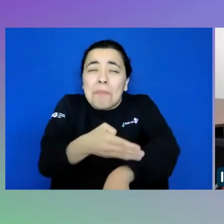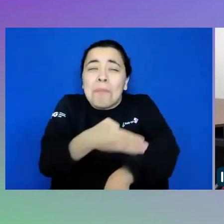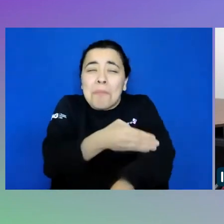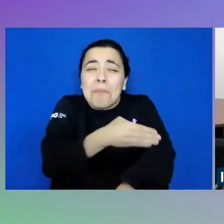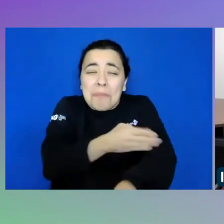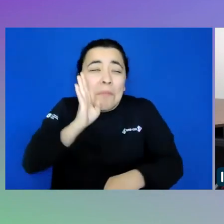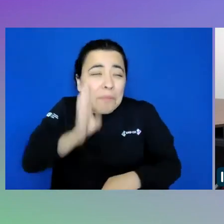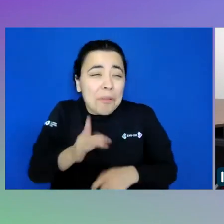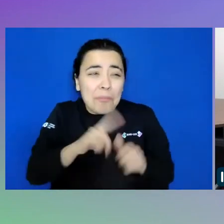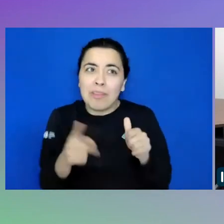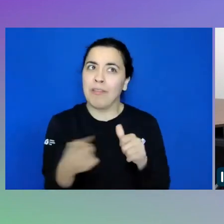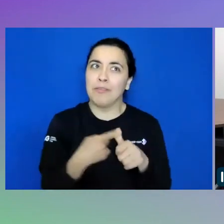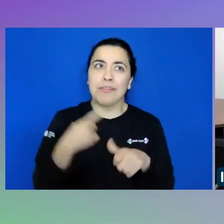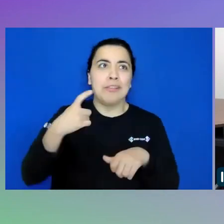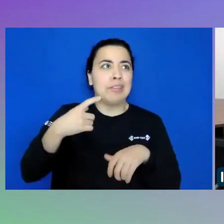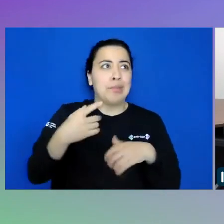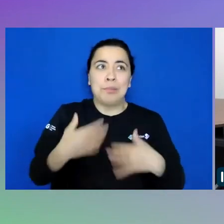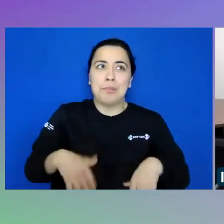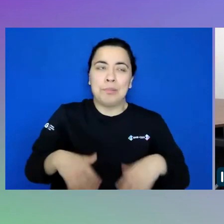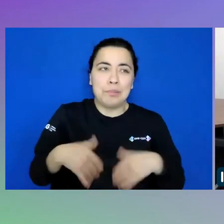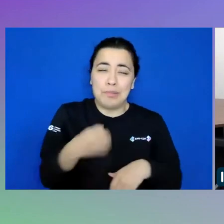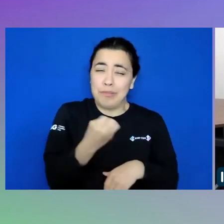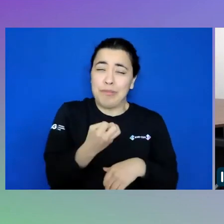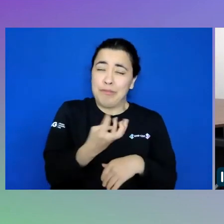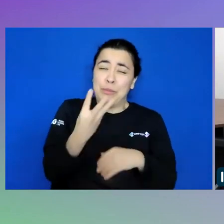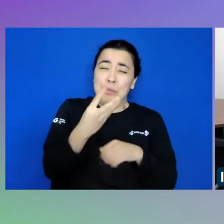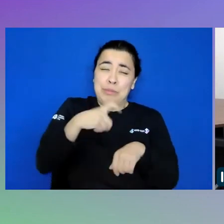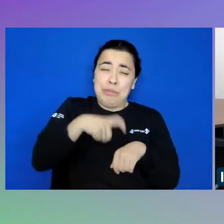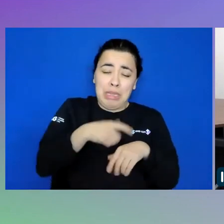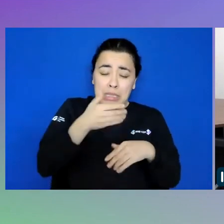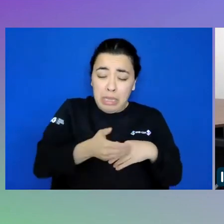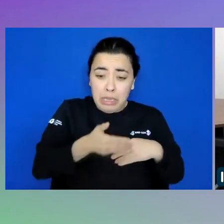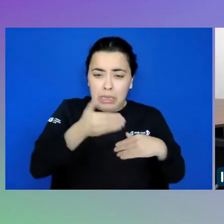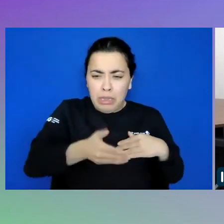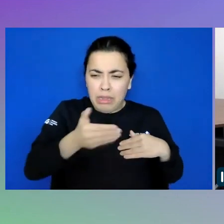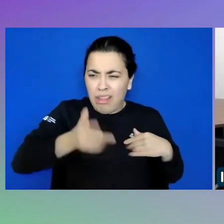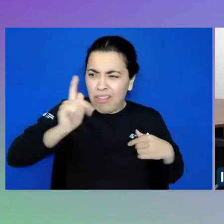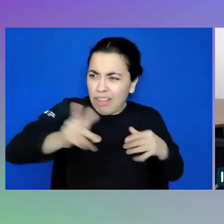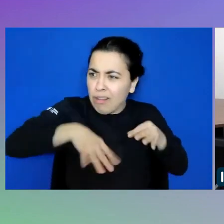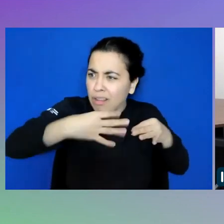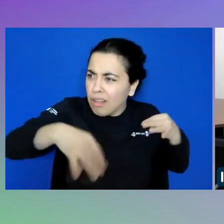that those first couple, it's difficult and I feel your pain.